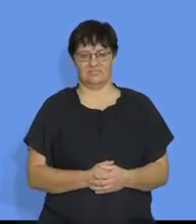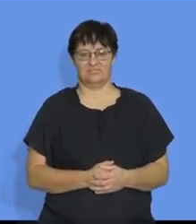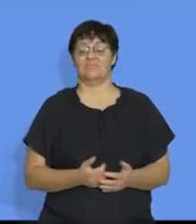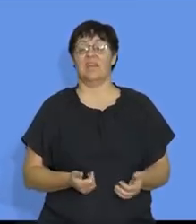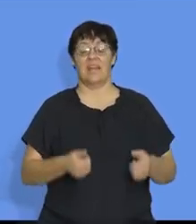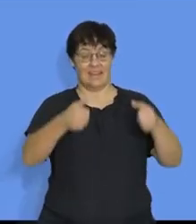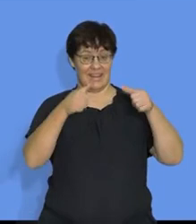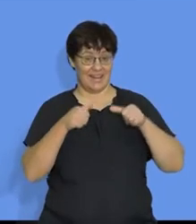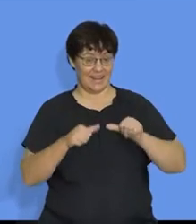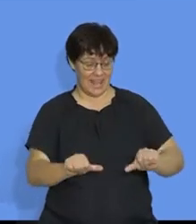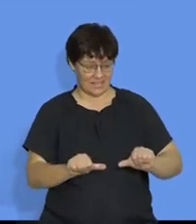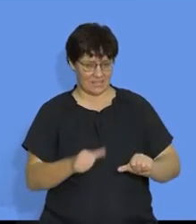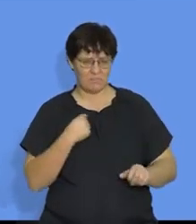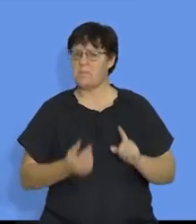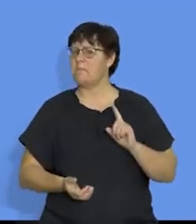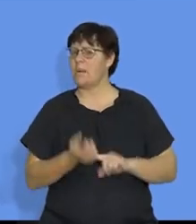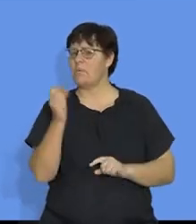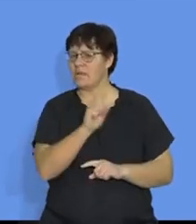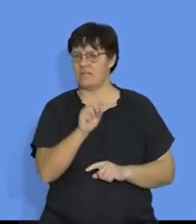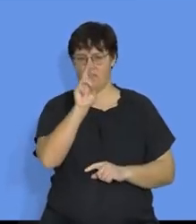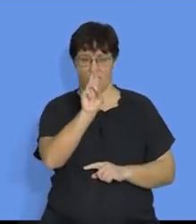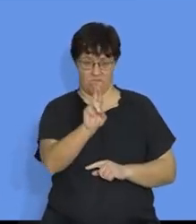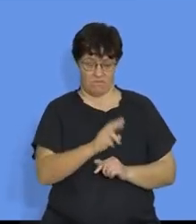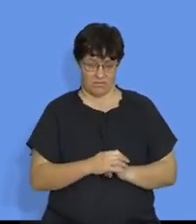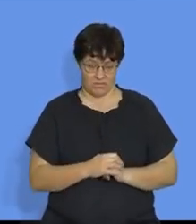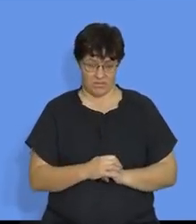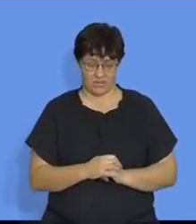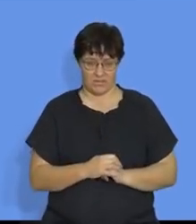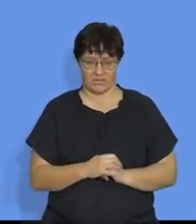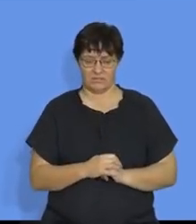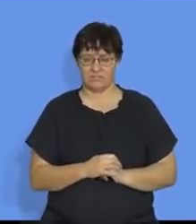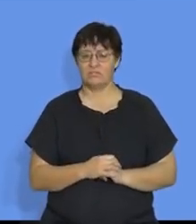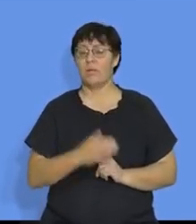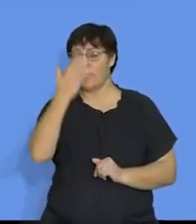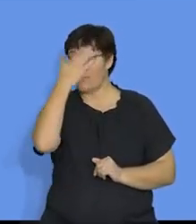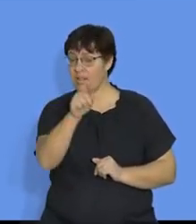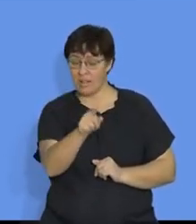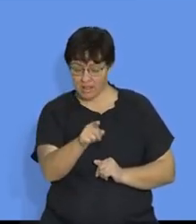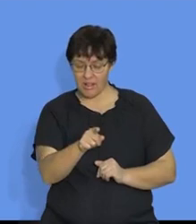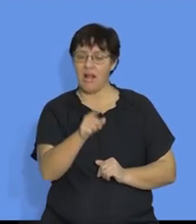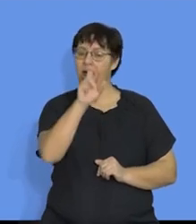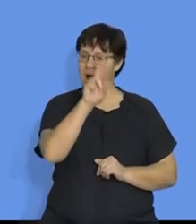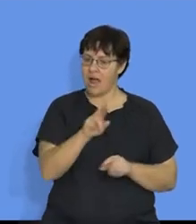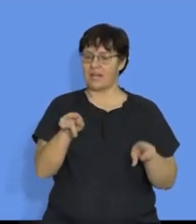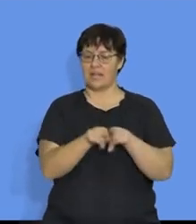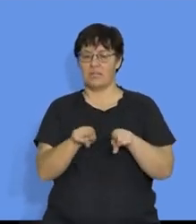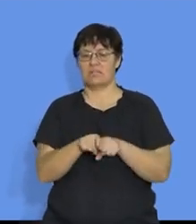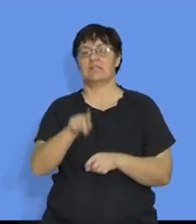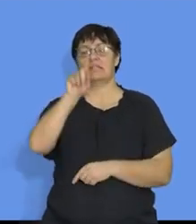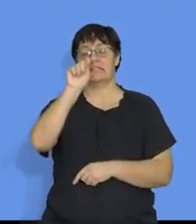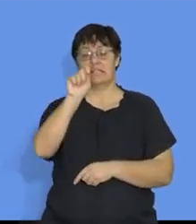The next thing that I need to find is R. And I know that R is equal to